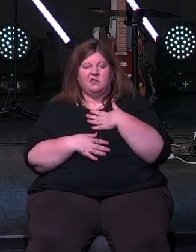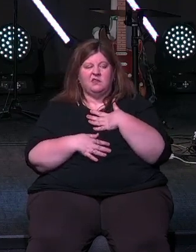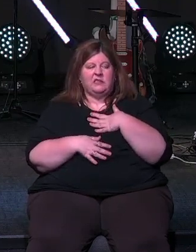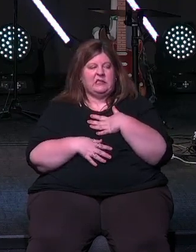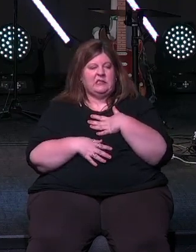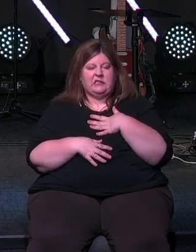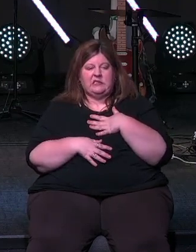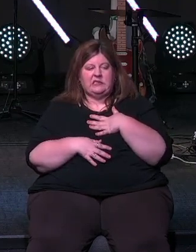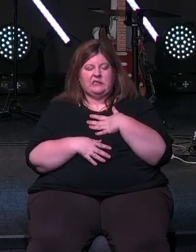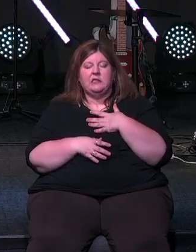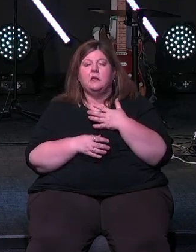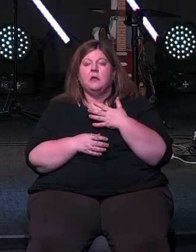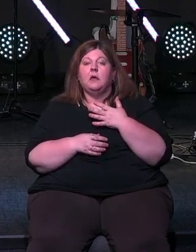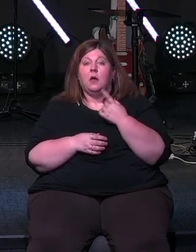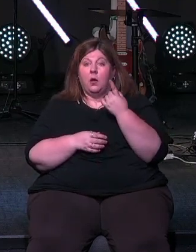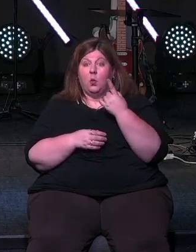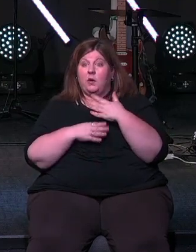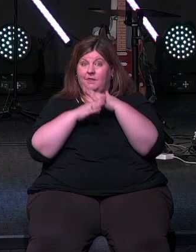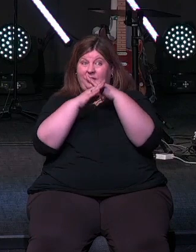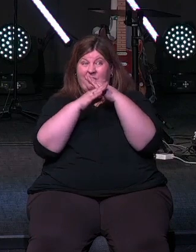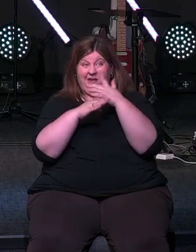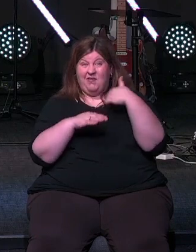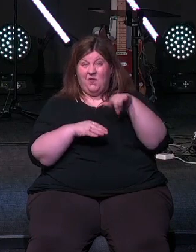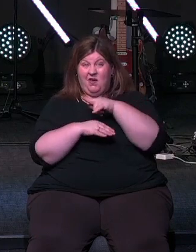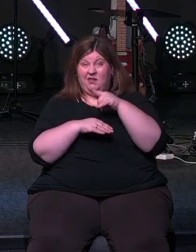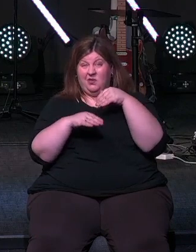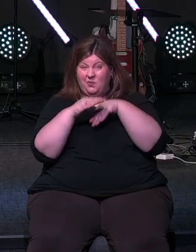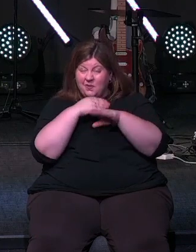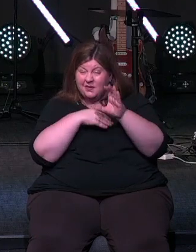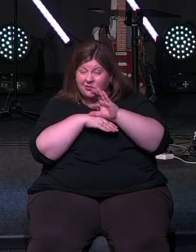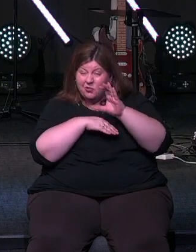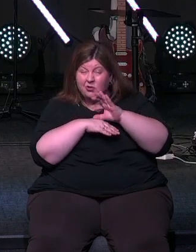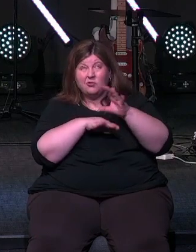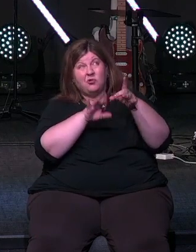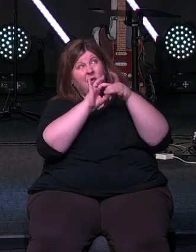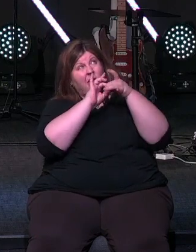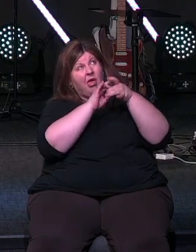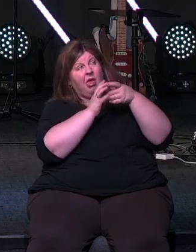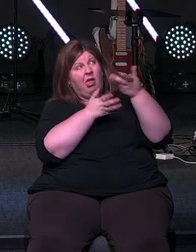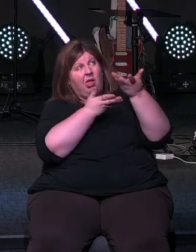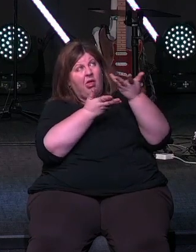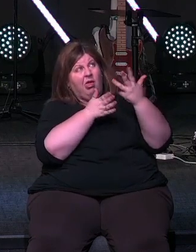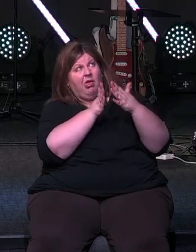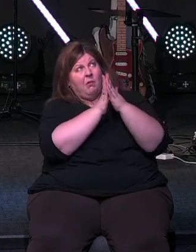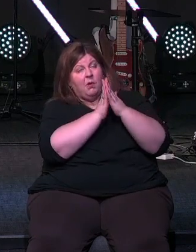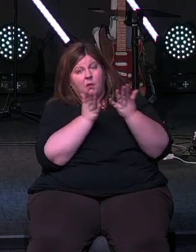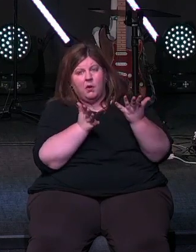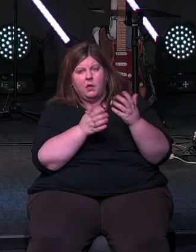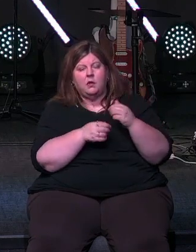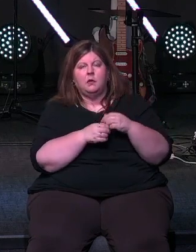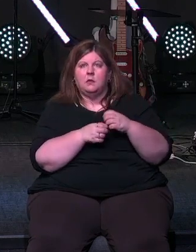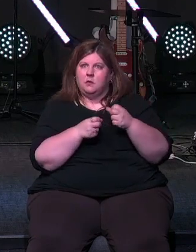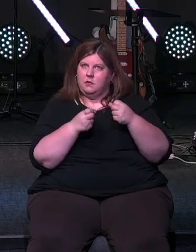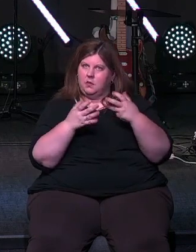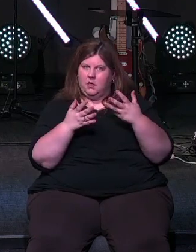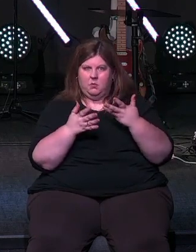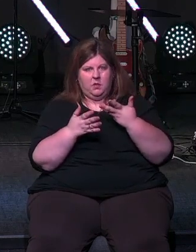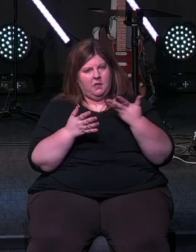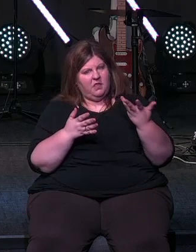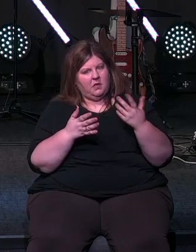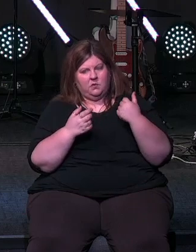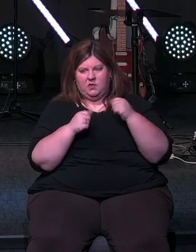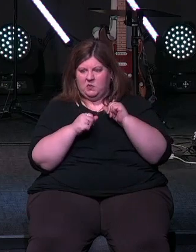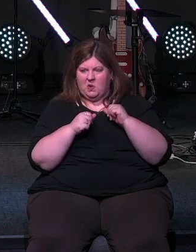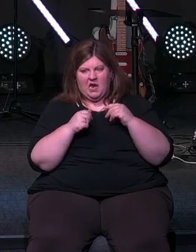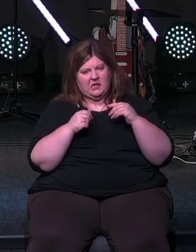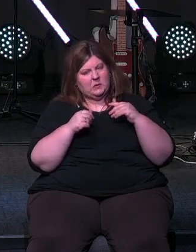to us actually being a praying church or walking with Jesus through prayer is the amount of stuff we try to cram into a